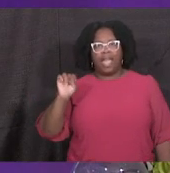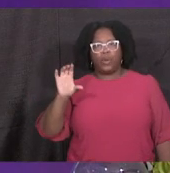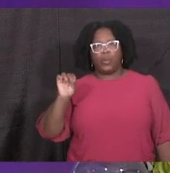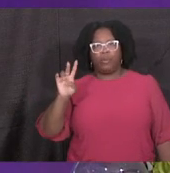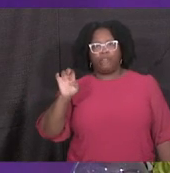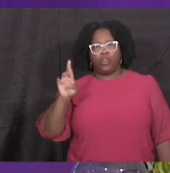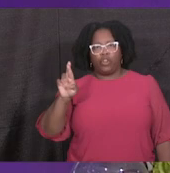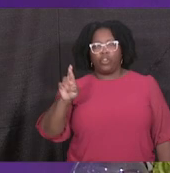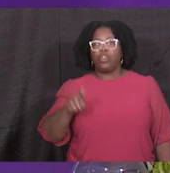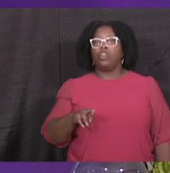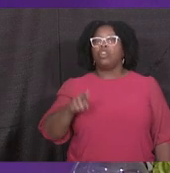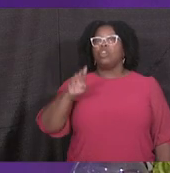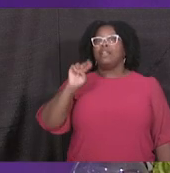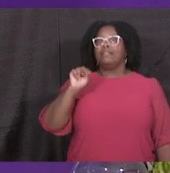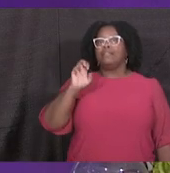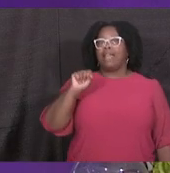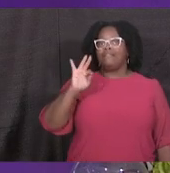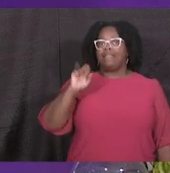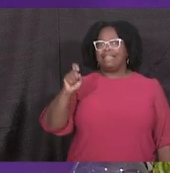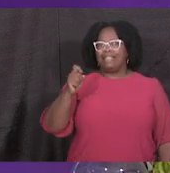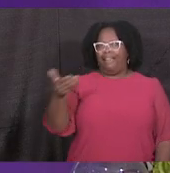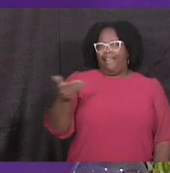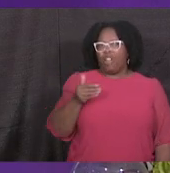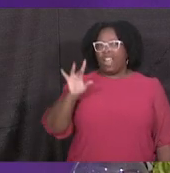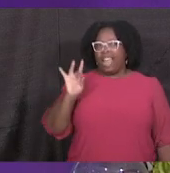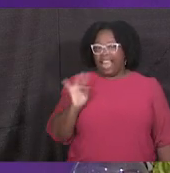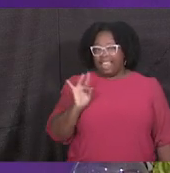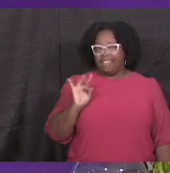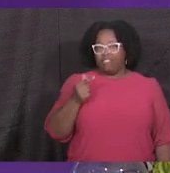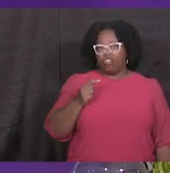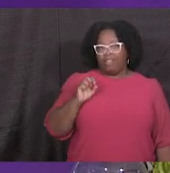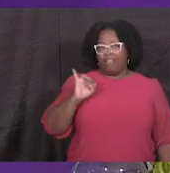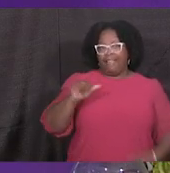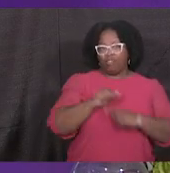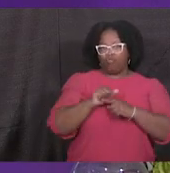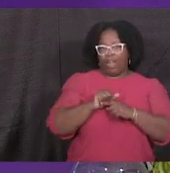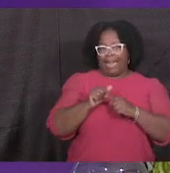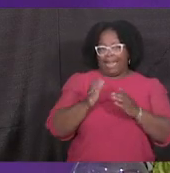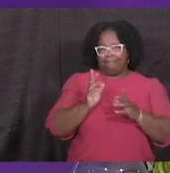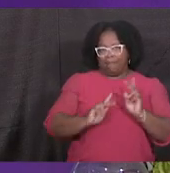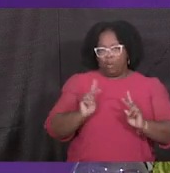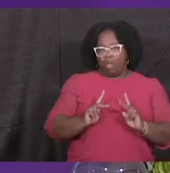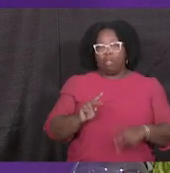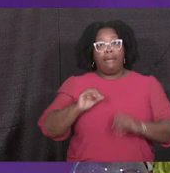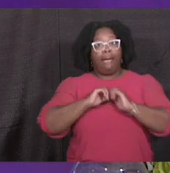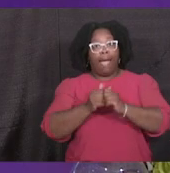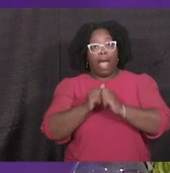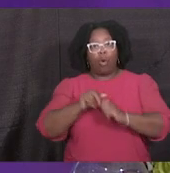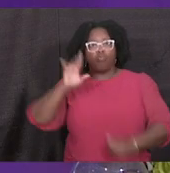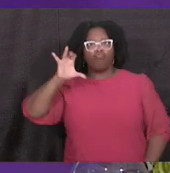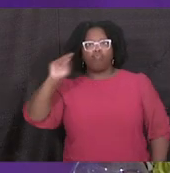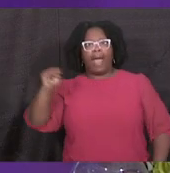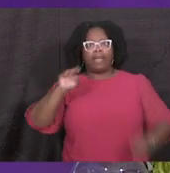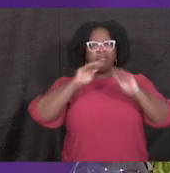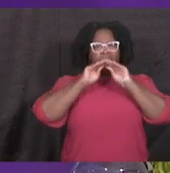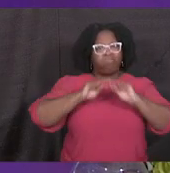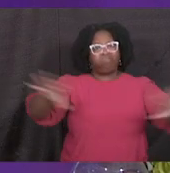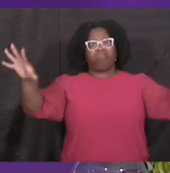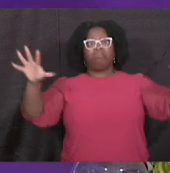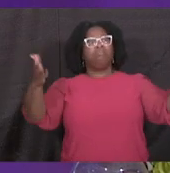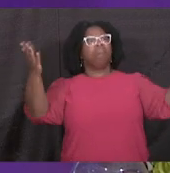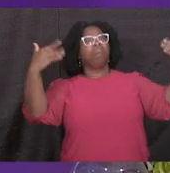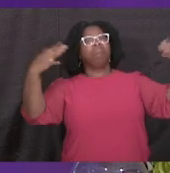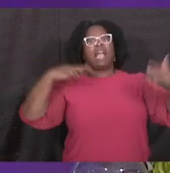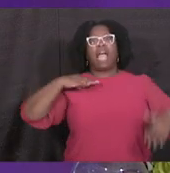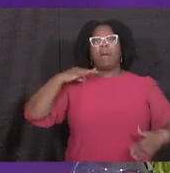eight GEI trainees. And the way that they had initially done it is Ryan had put out this massive application call. And, you know,